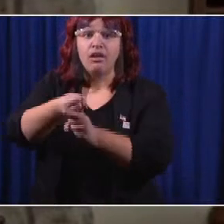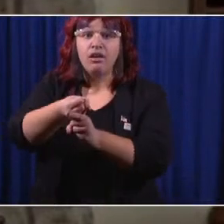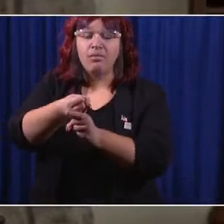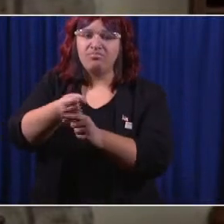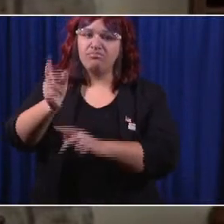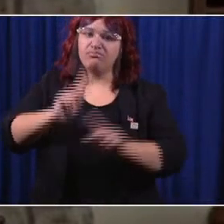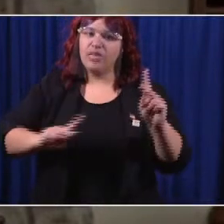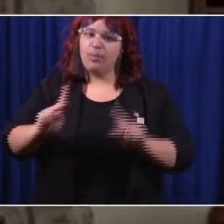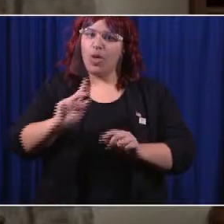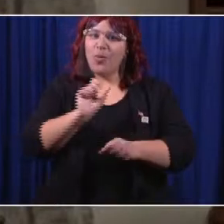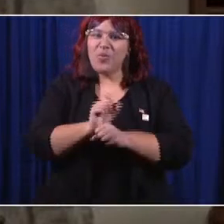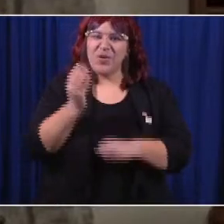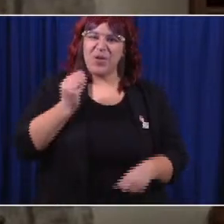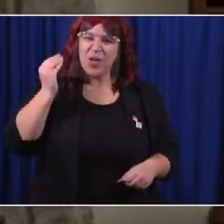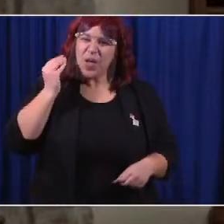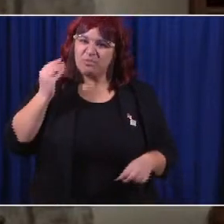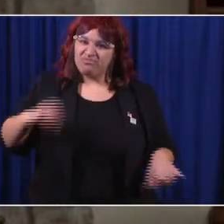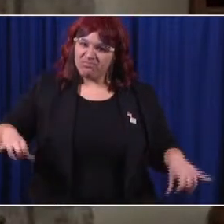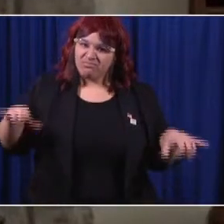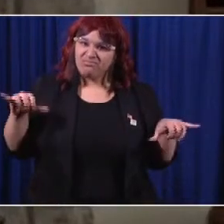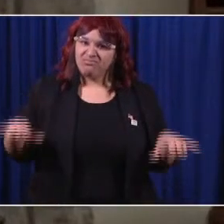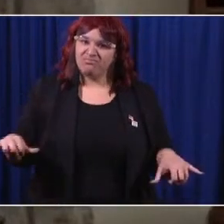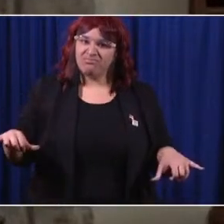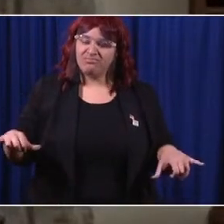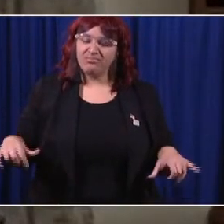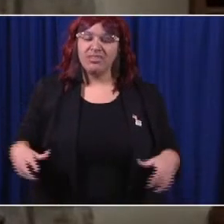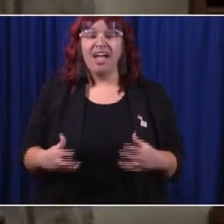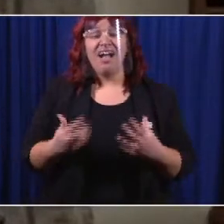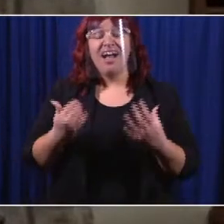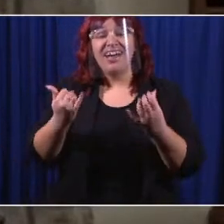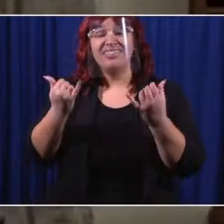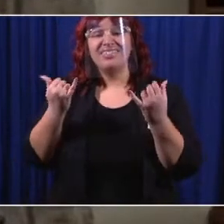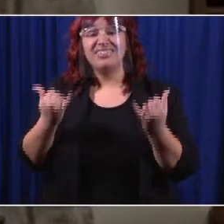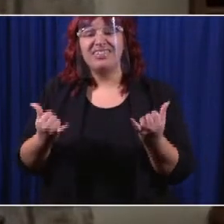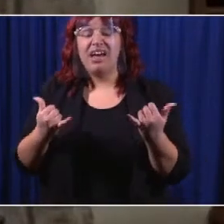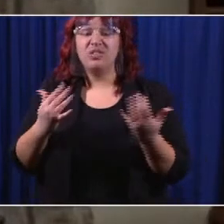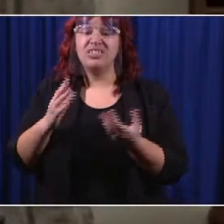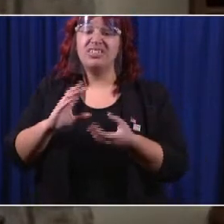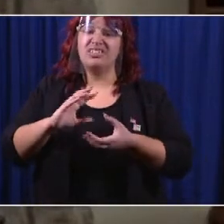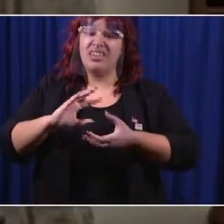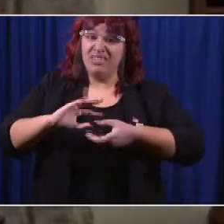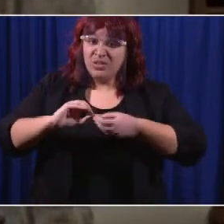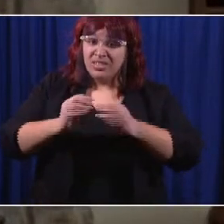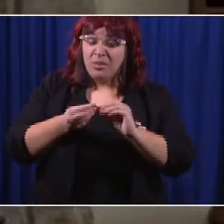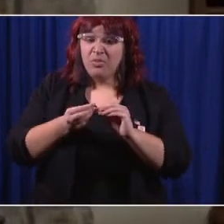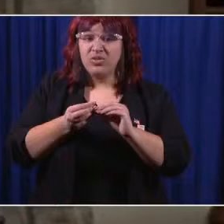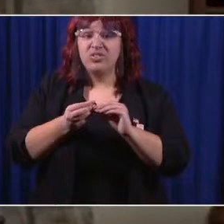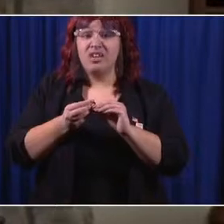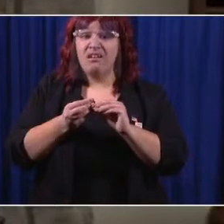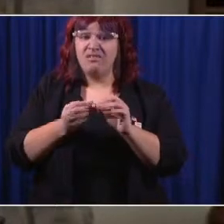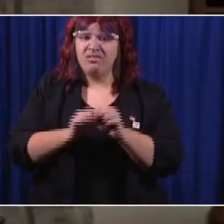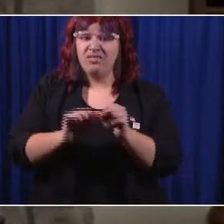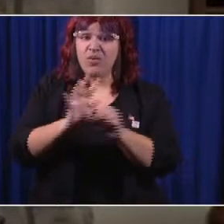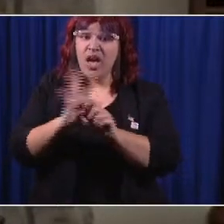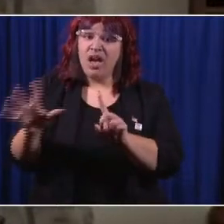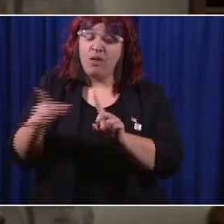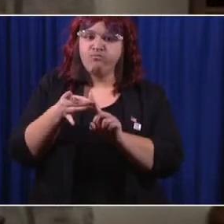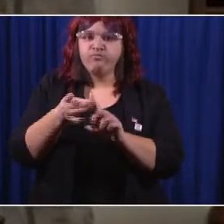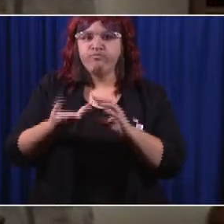increase in cases. We are asking employers and employees to continue doing